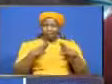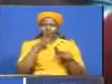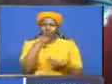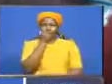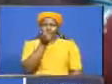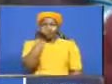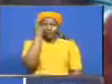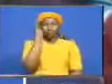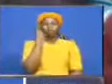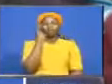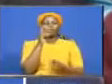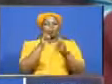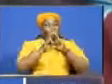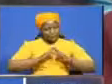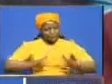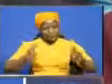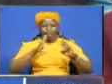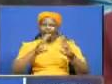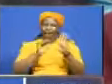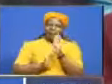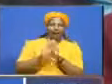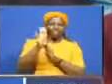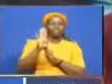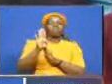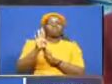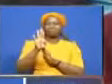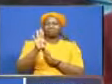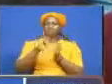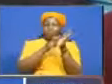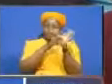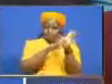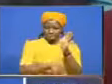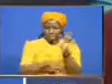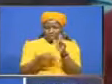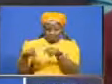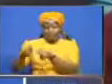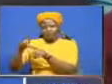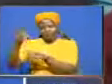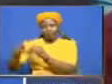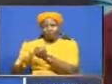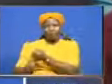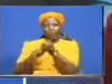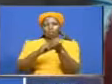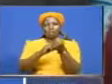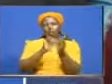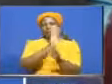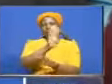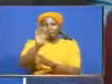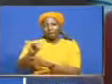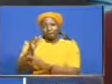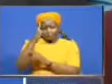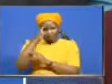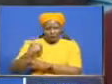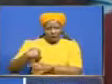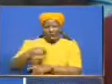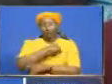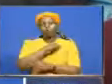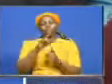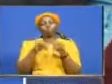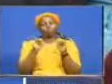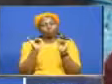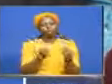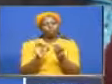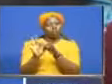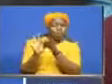wanaelewa amani na maendeleo ni kitu gani waweze kuunga mkono BBI ili tuweze kukaa